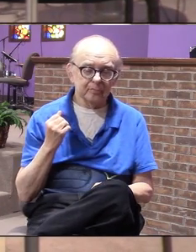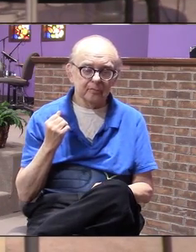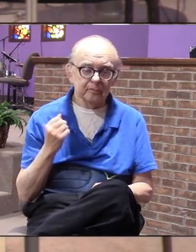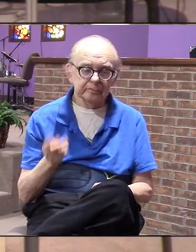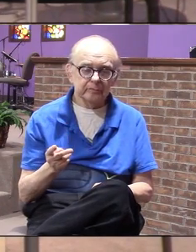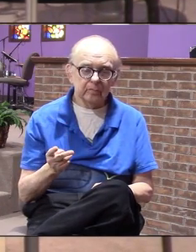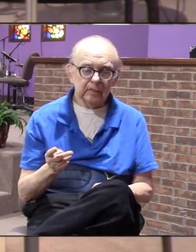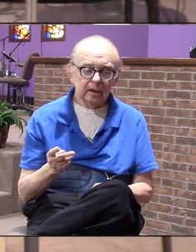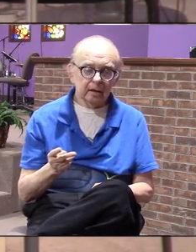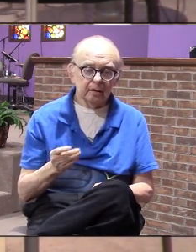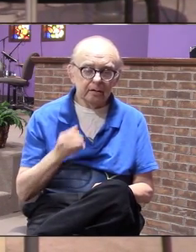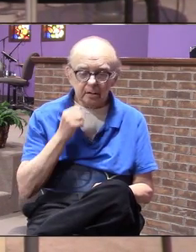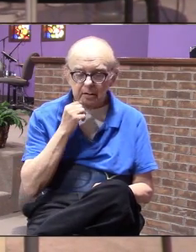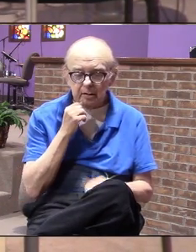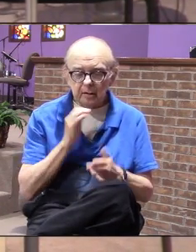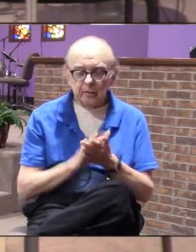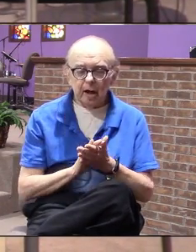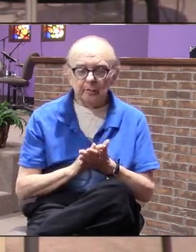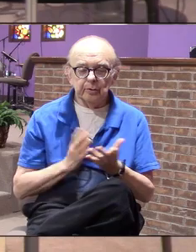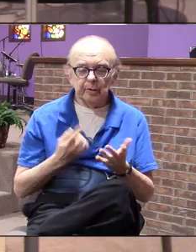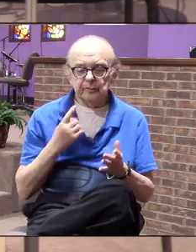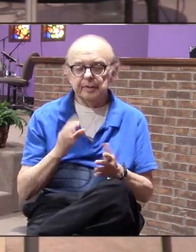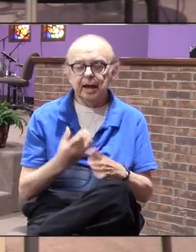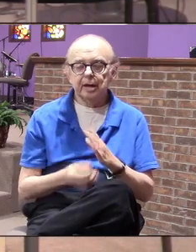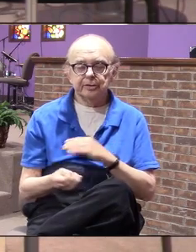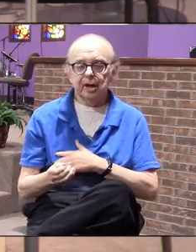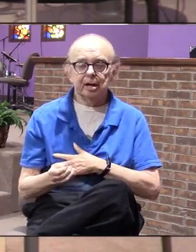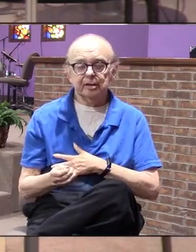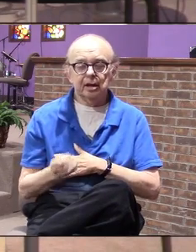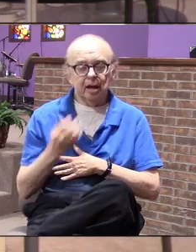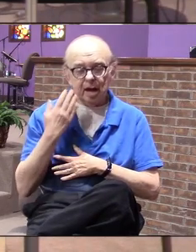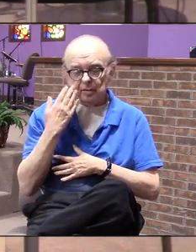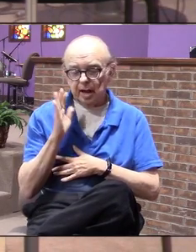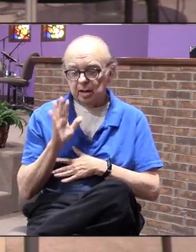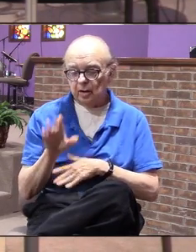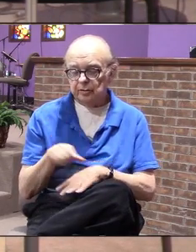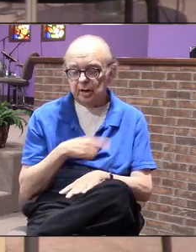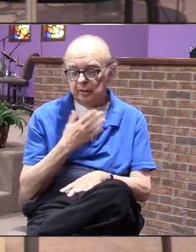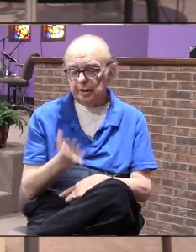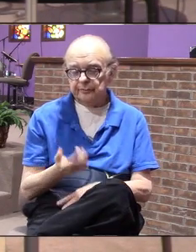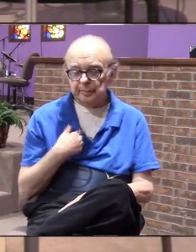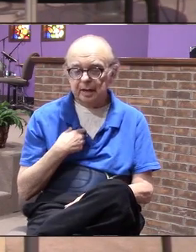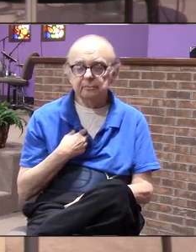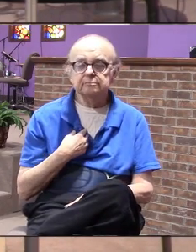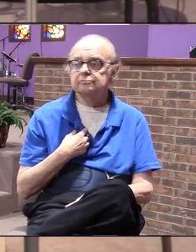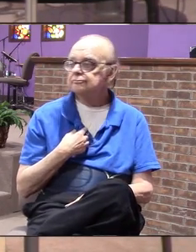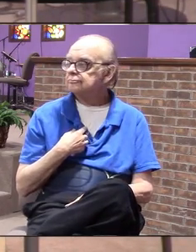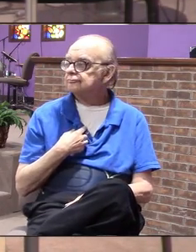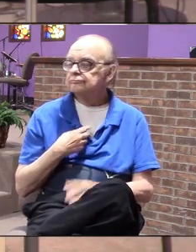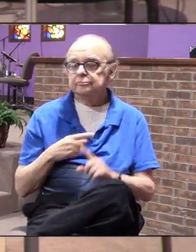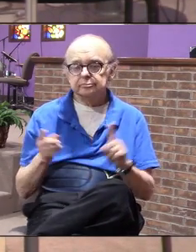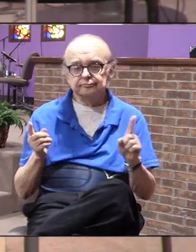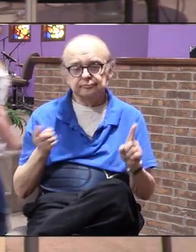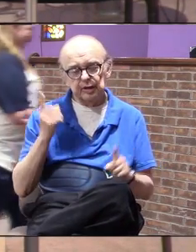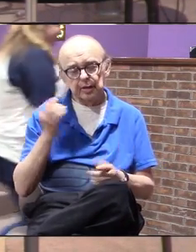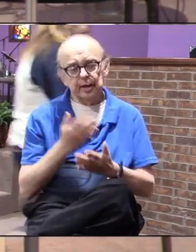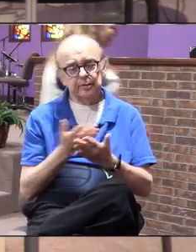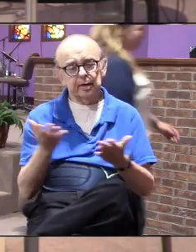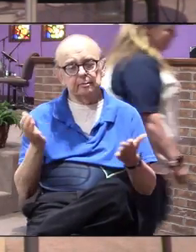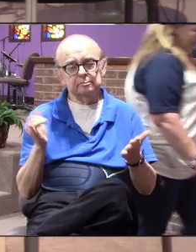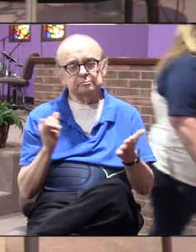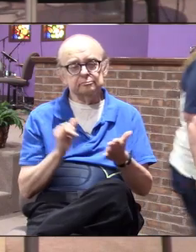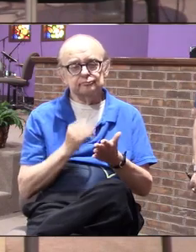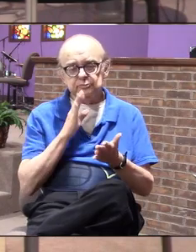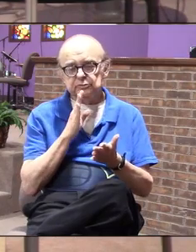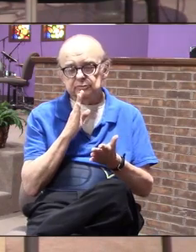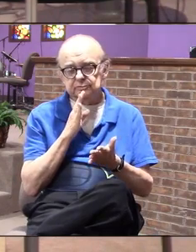I don't know how long she had to wait, and I just thought, oh, I gotta go, man, I can't stay here. But one of the things we